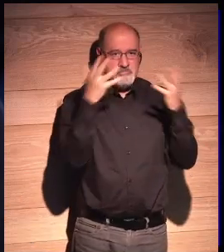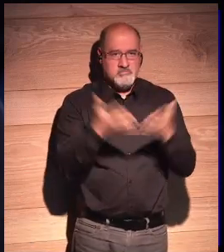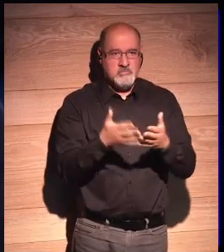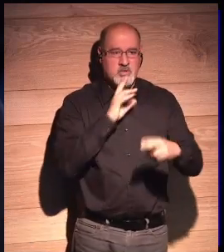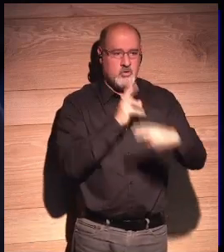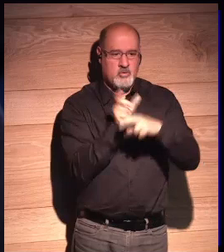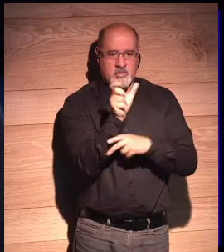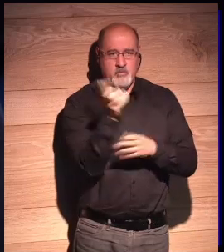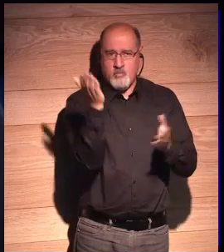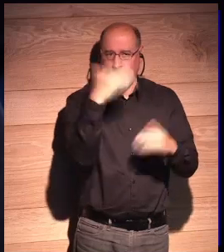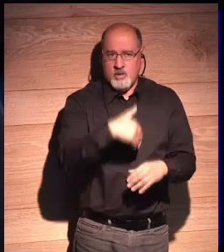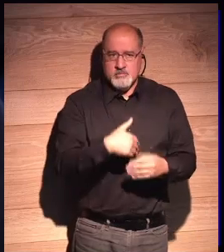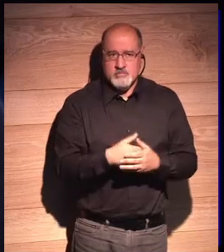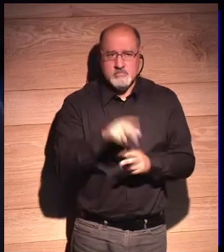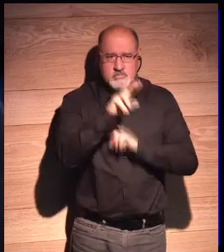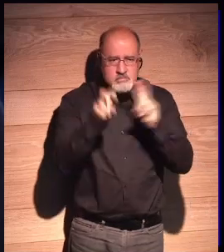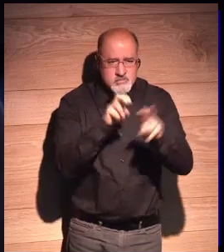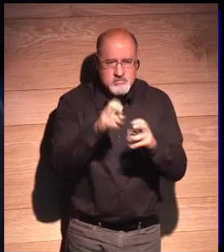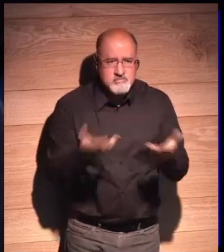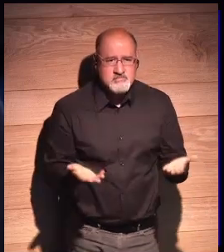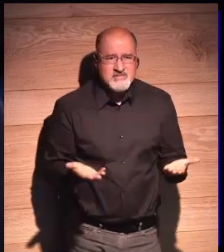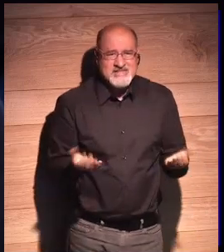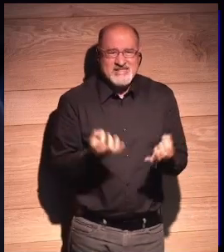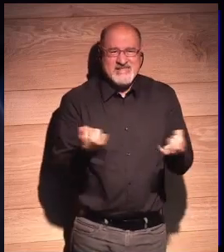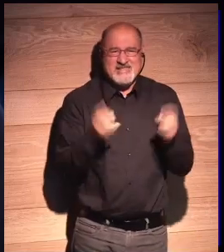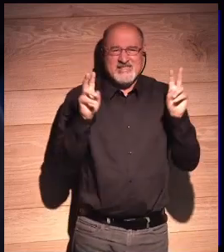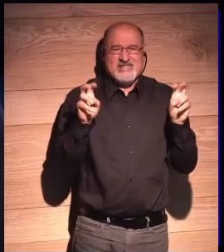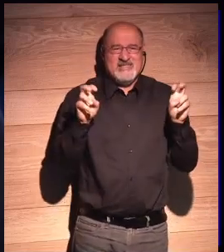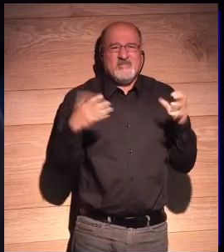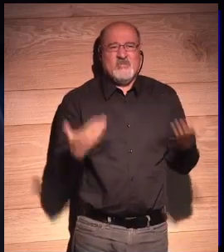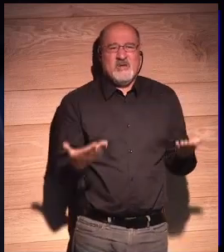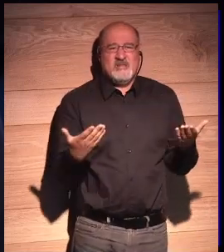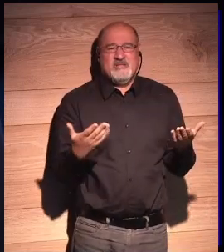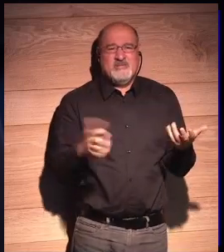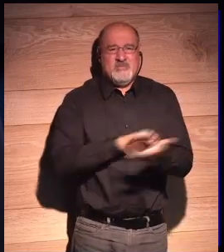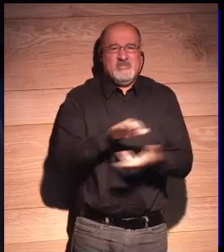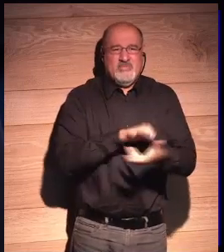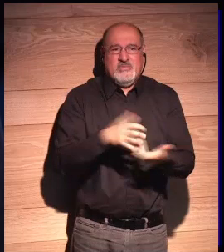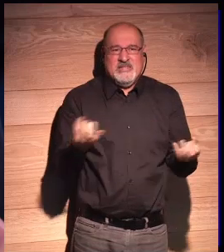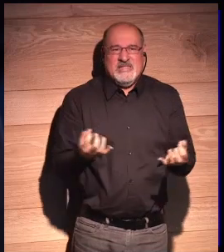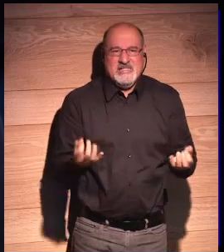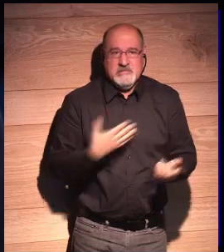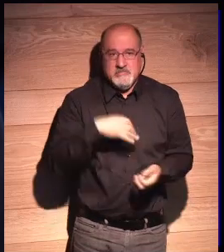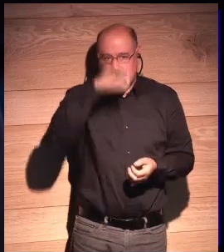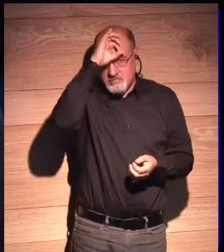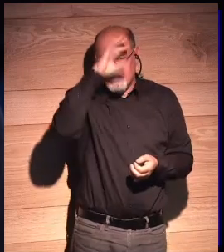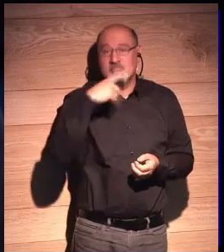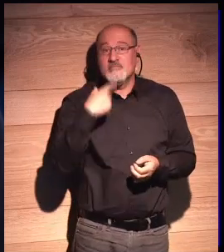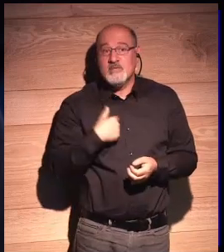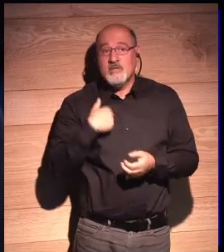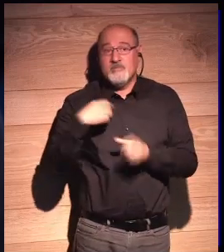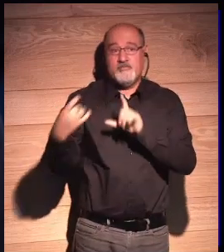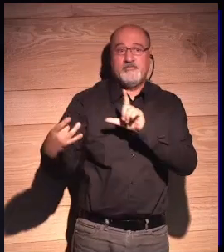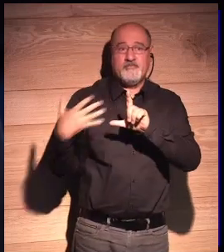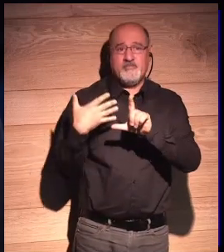was like, I don't know what this guy means. And so I wrote back, what do you mean? And he sent me a link to this film that Shia had